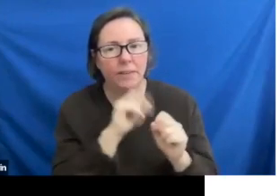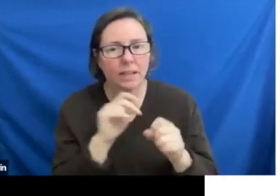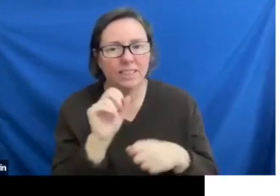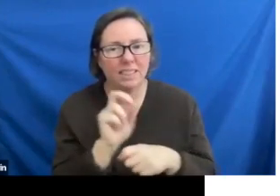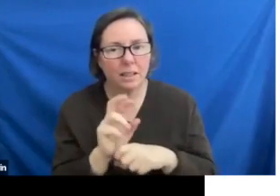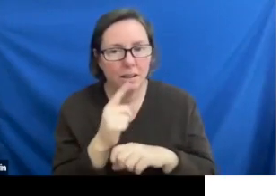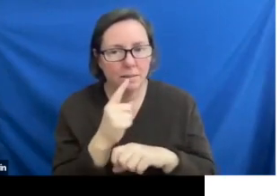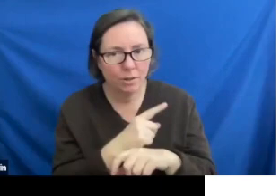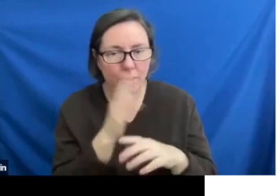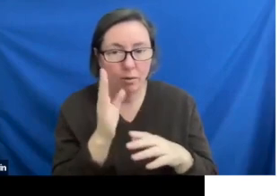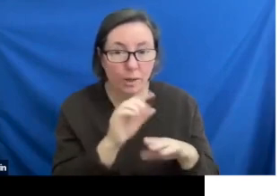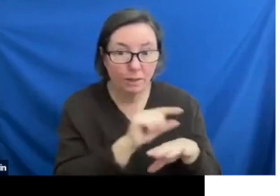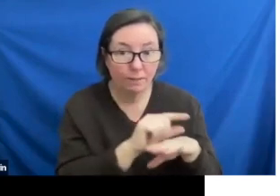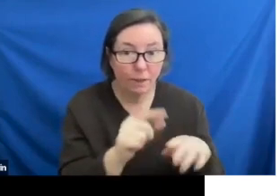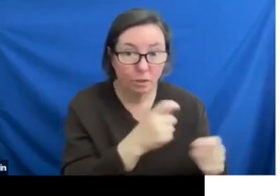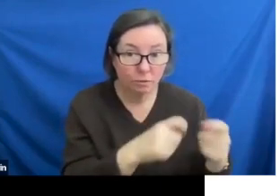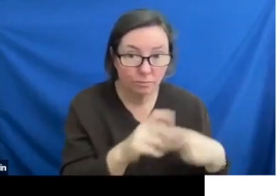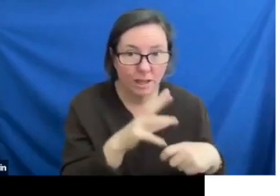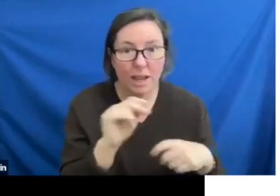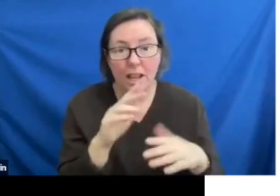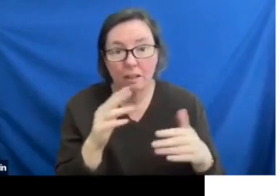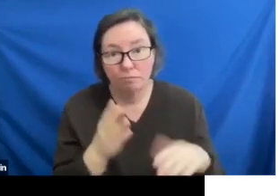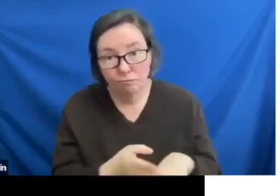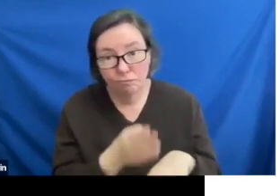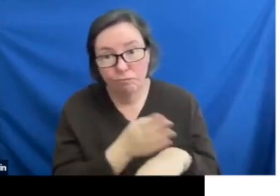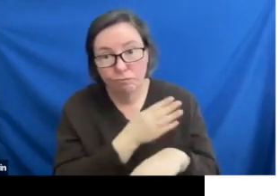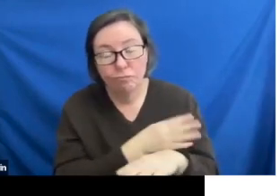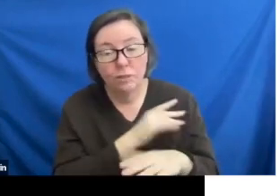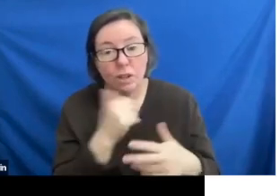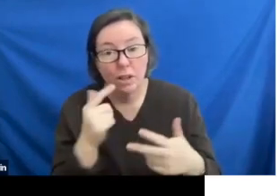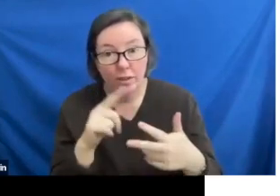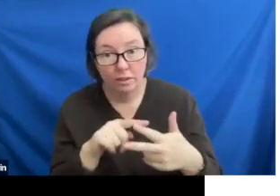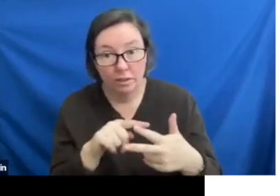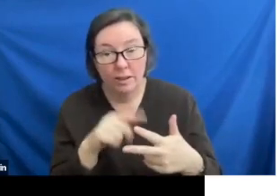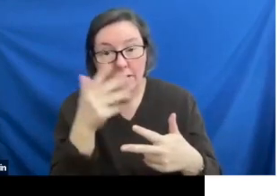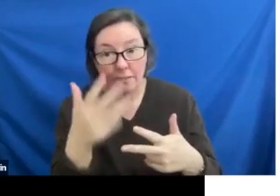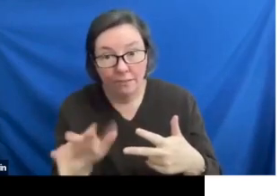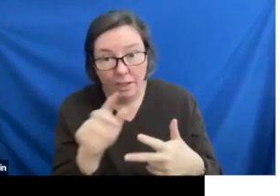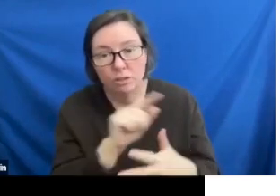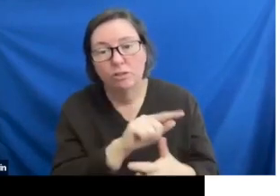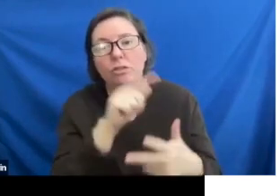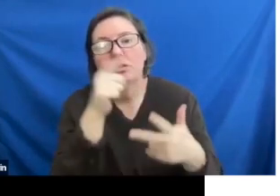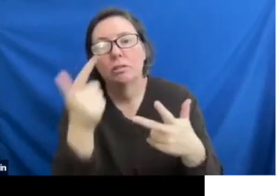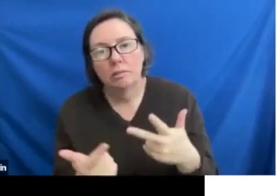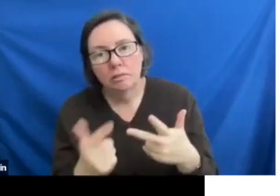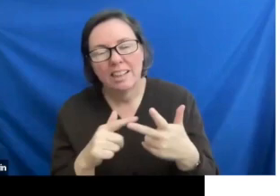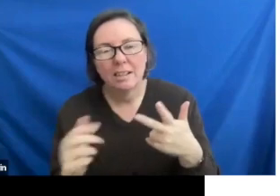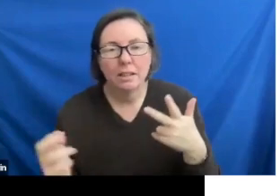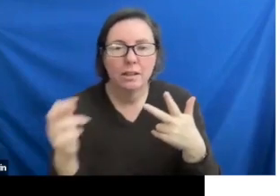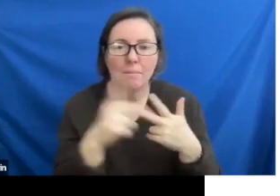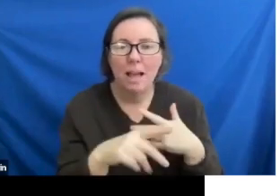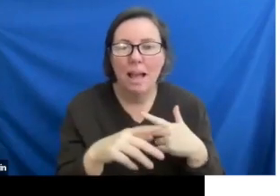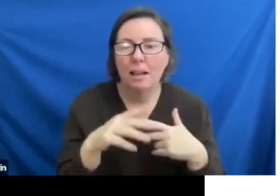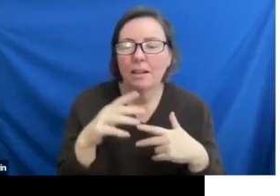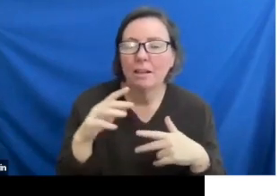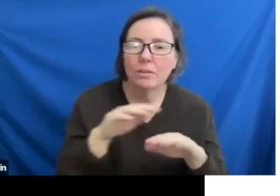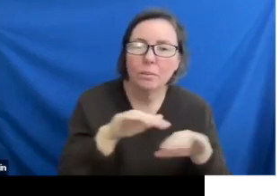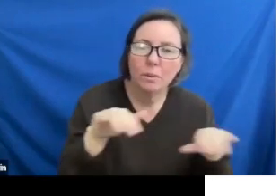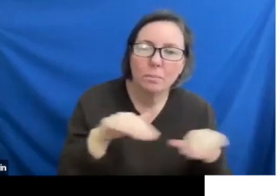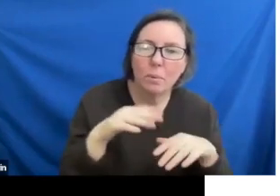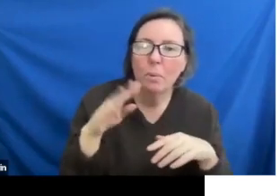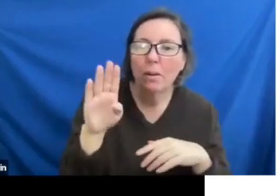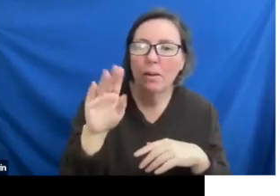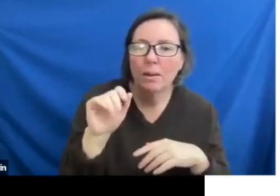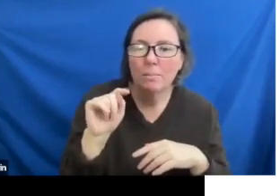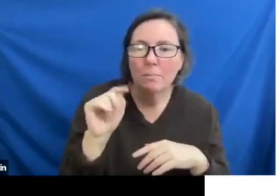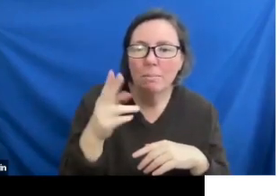other upgrades. After that work is done, we're then going to return over to the bathhouse side, the pool bathhouse side,